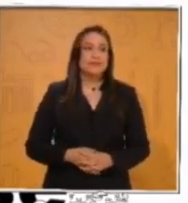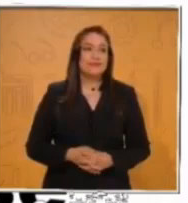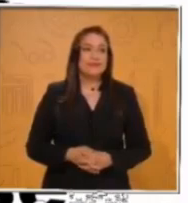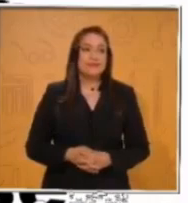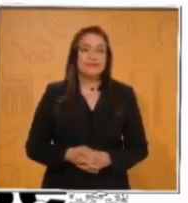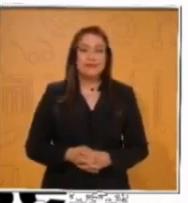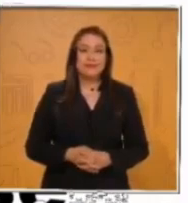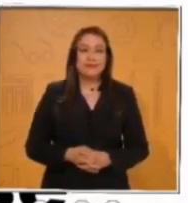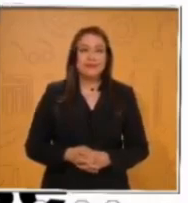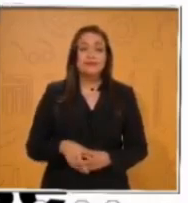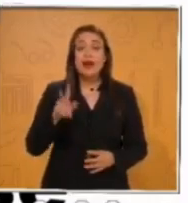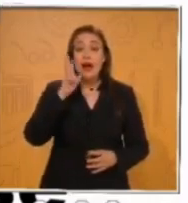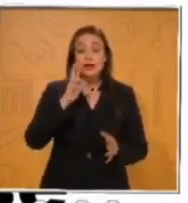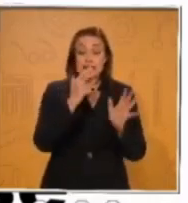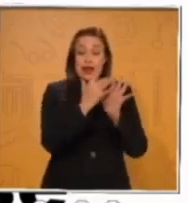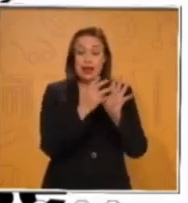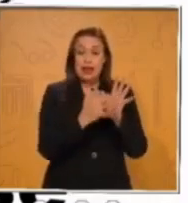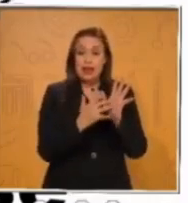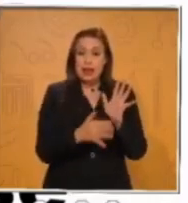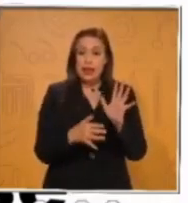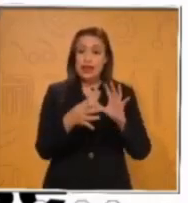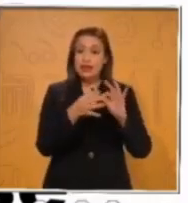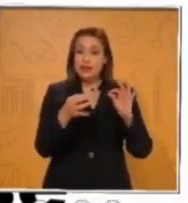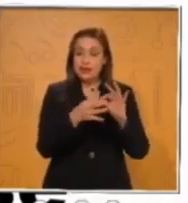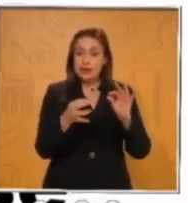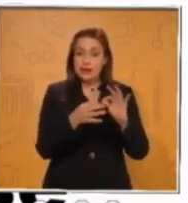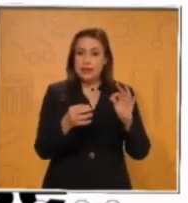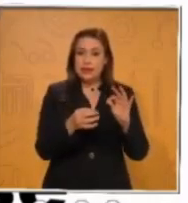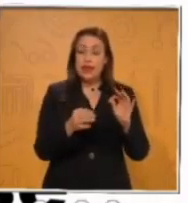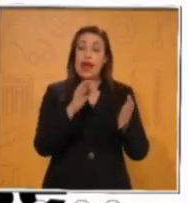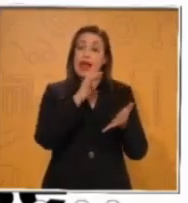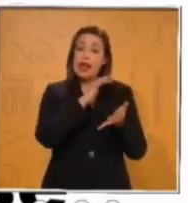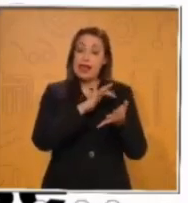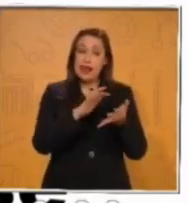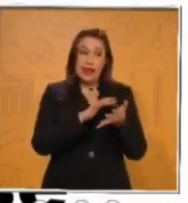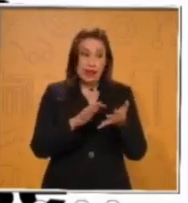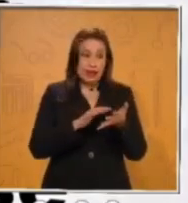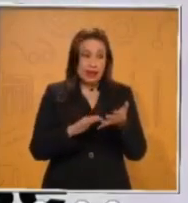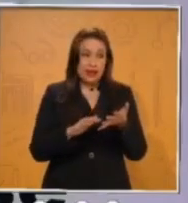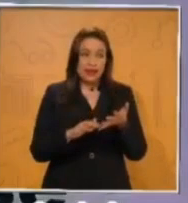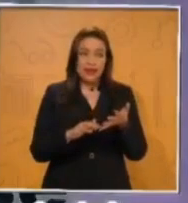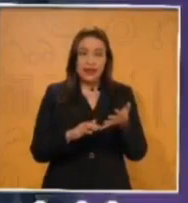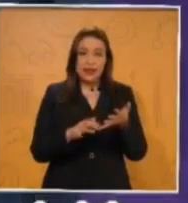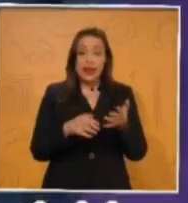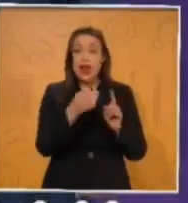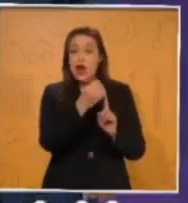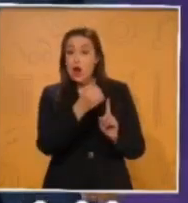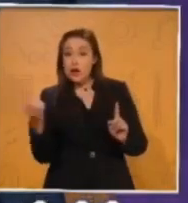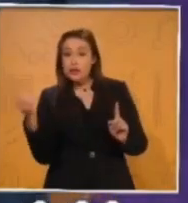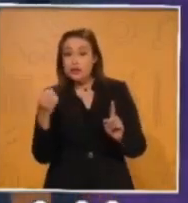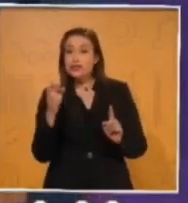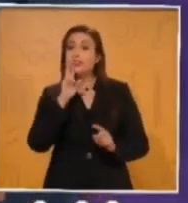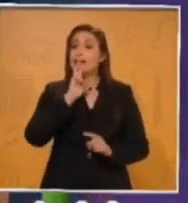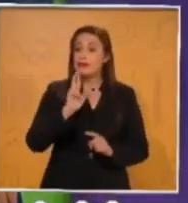Let's read the instructions. Read each sentence and answer